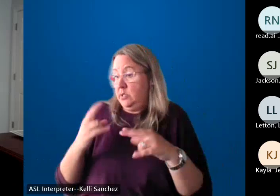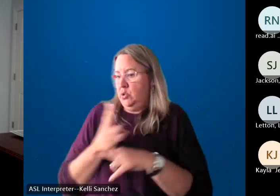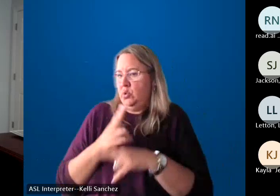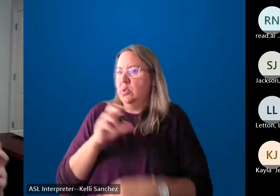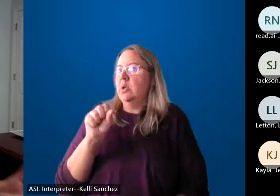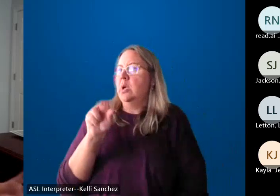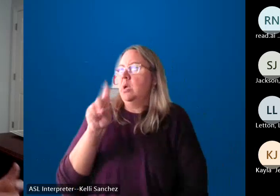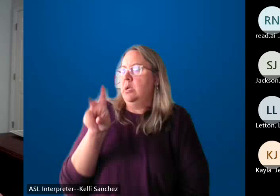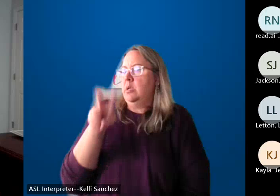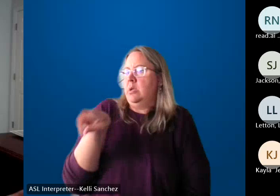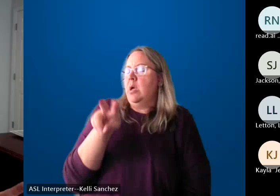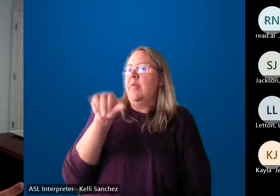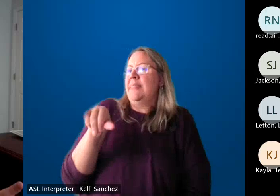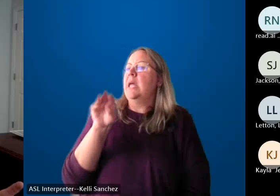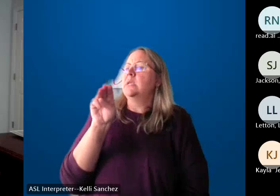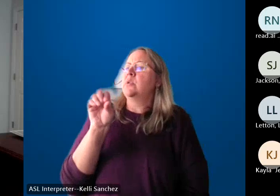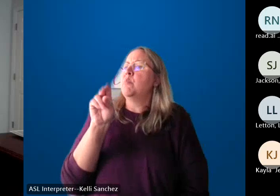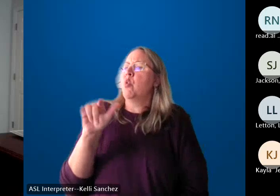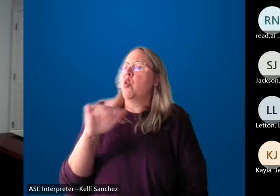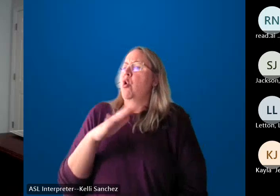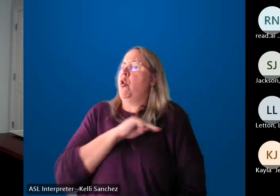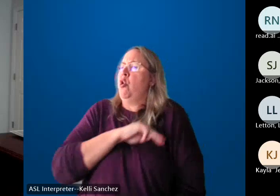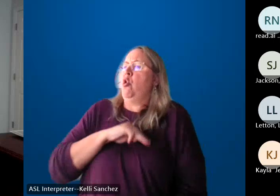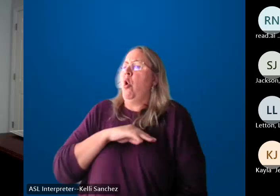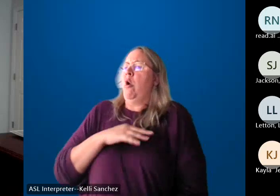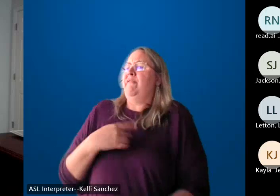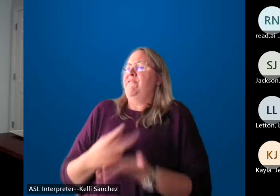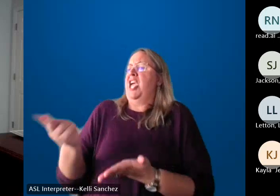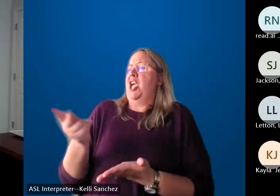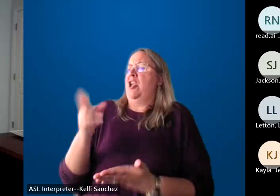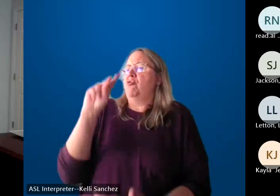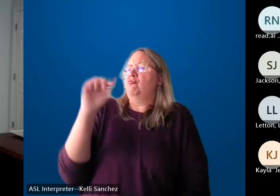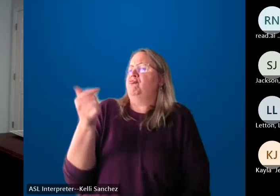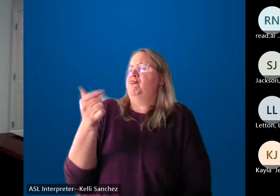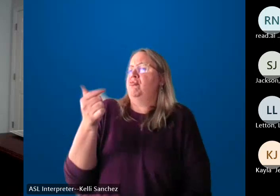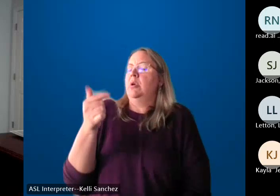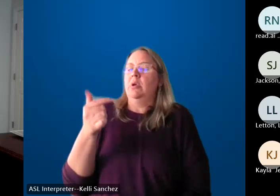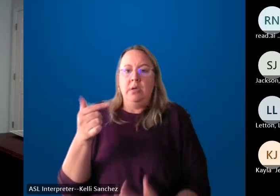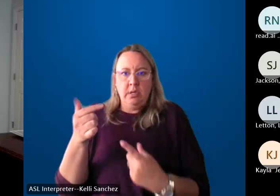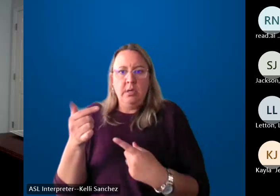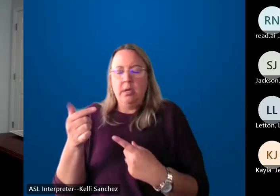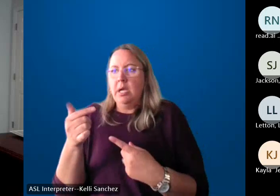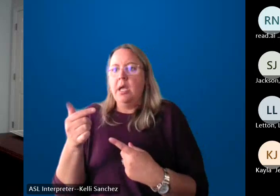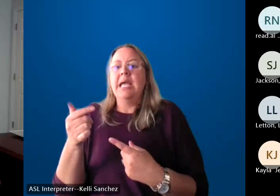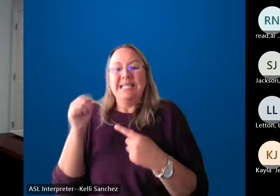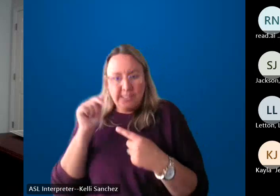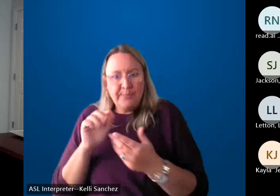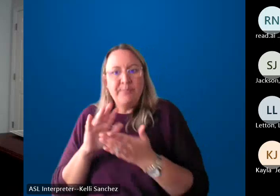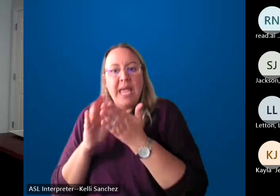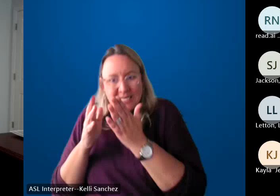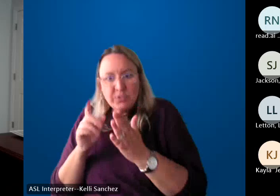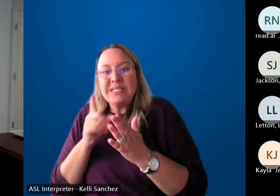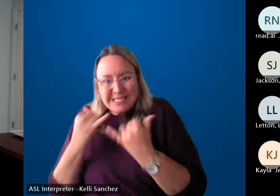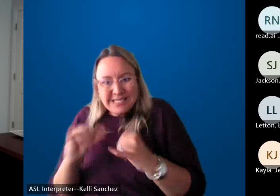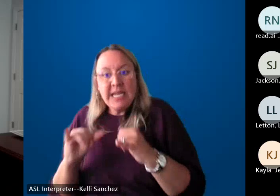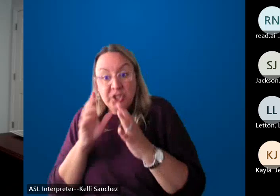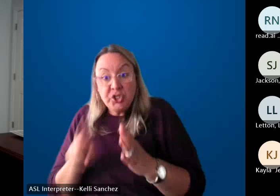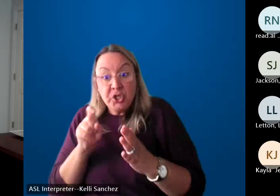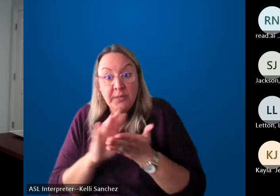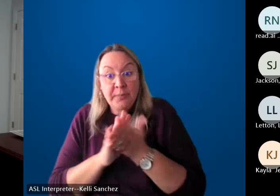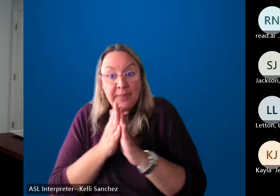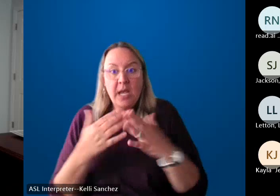disorder is a moral failing and not a public health issue. We still see it